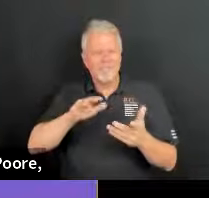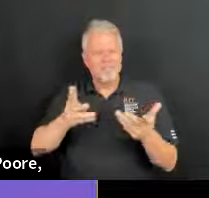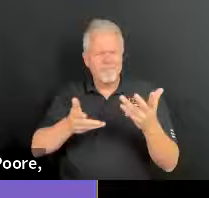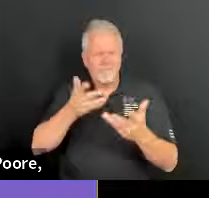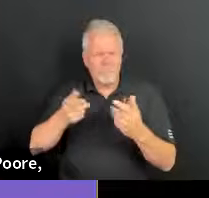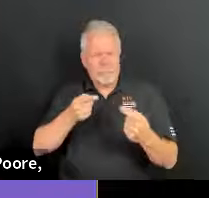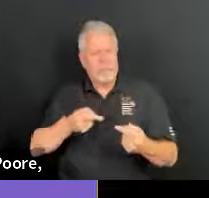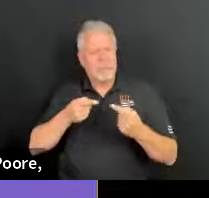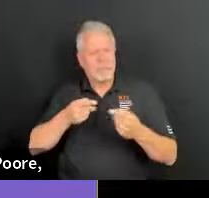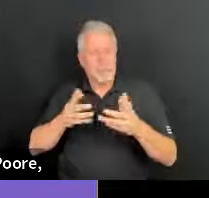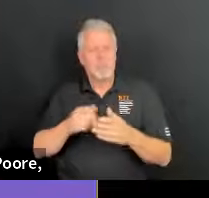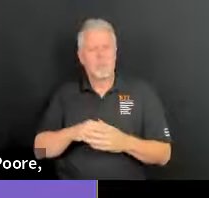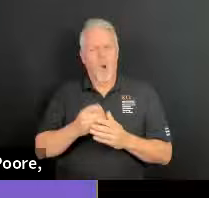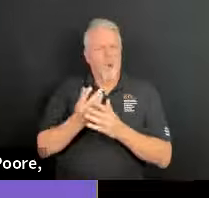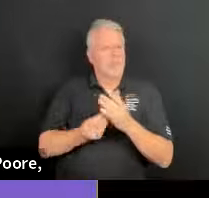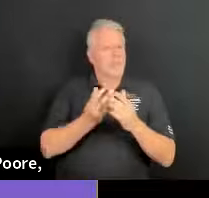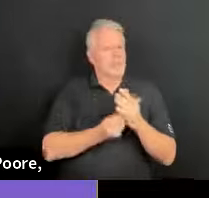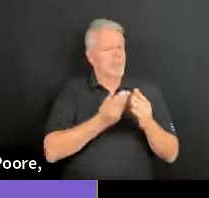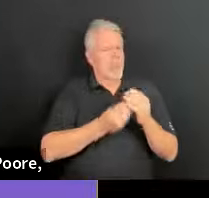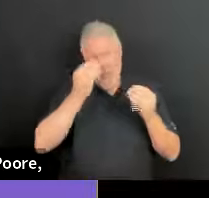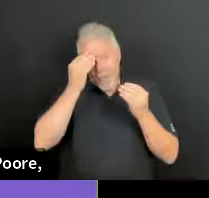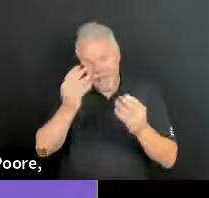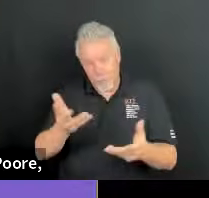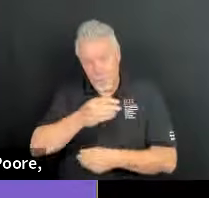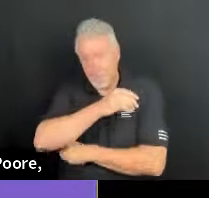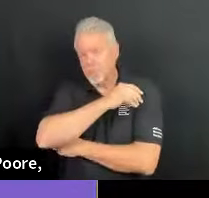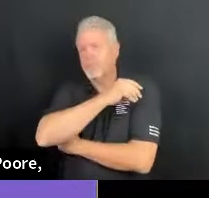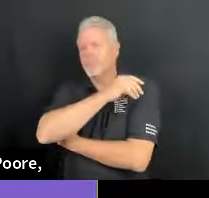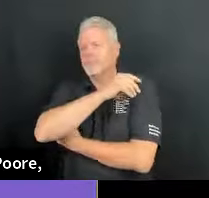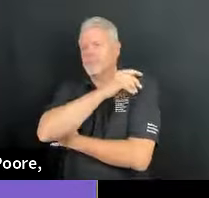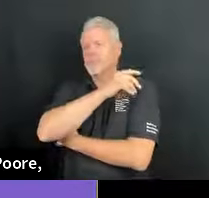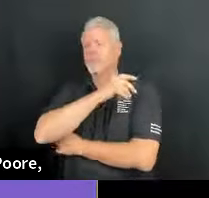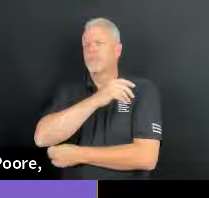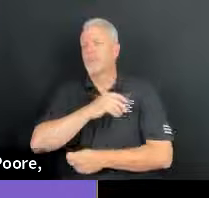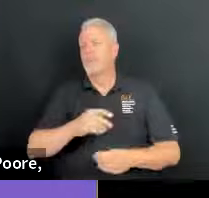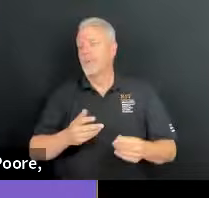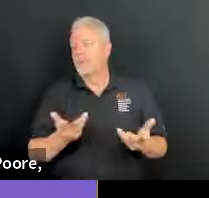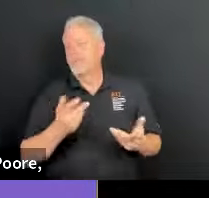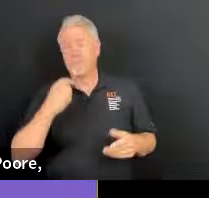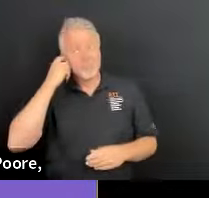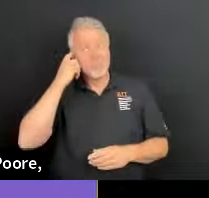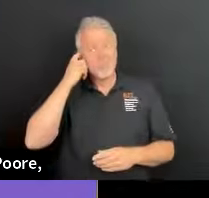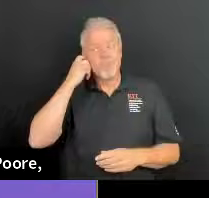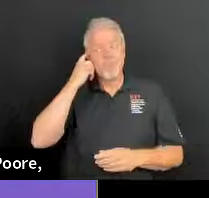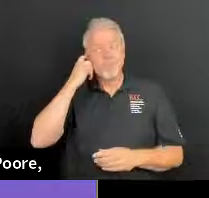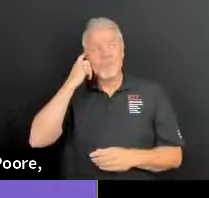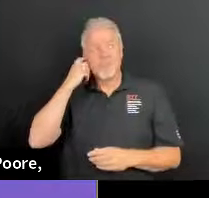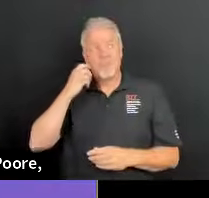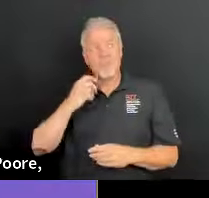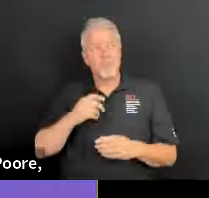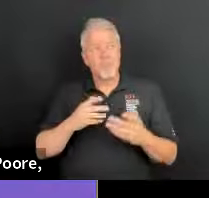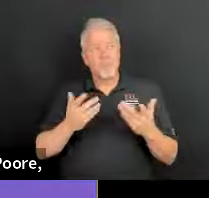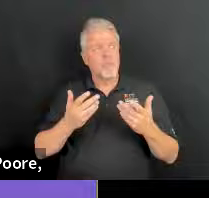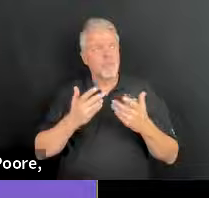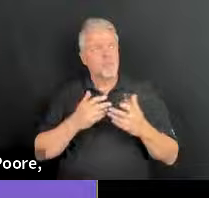when we're talking about language access and having a struggle being able to understand that. The fund of information